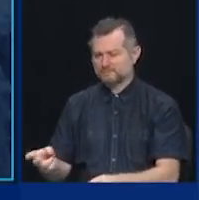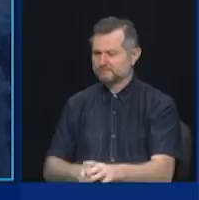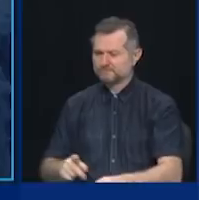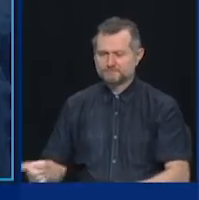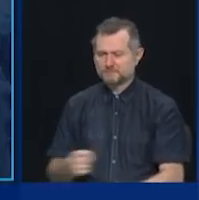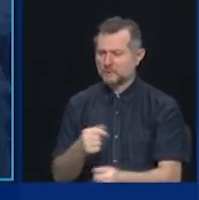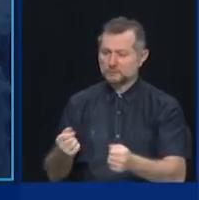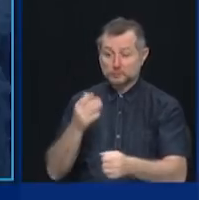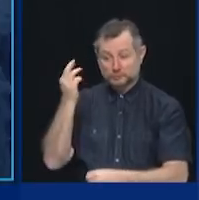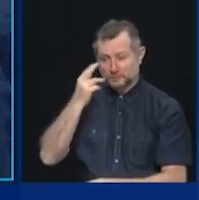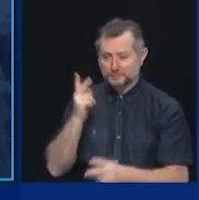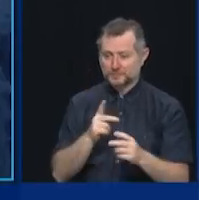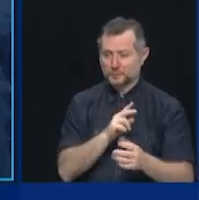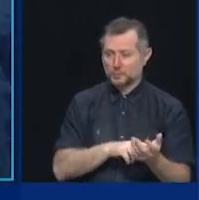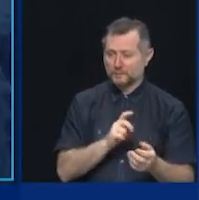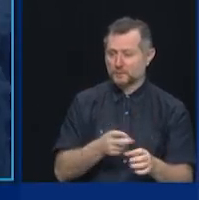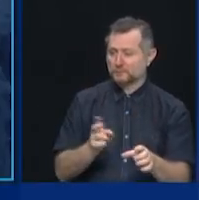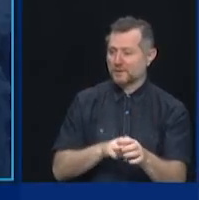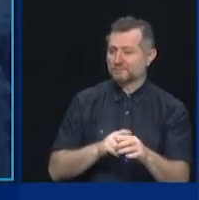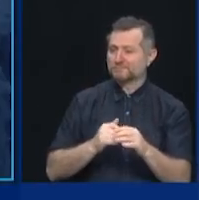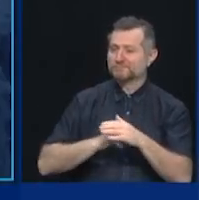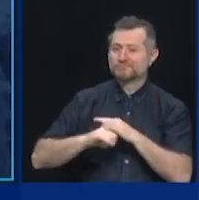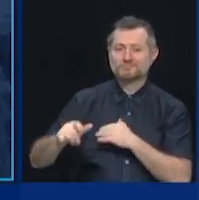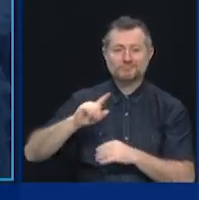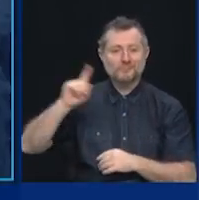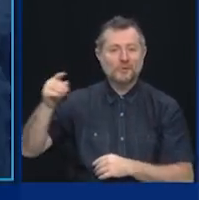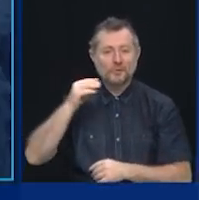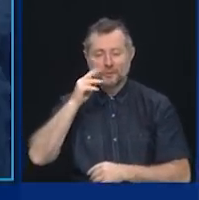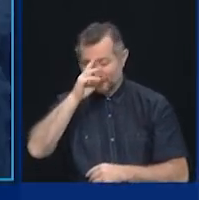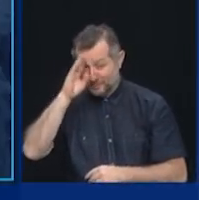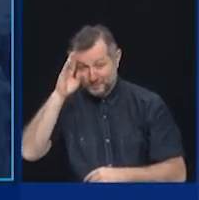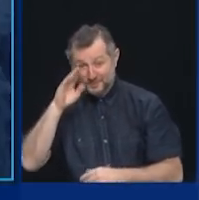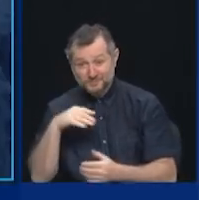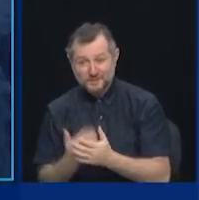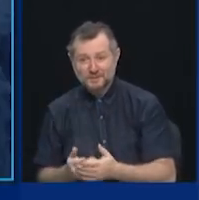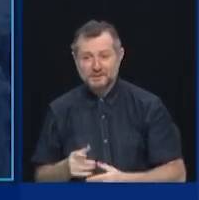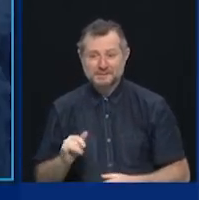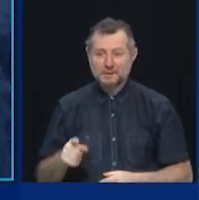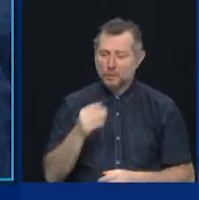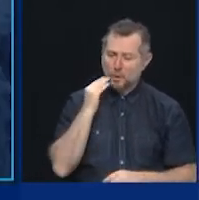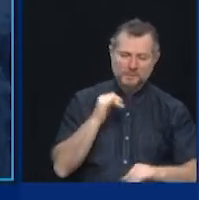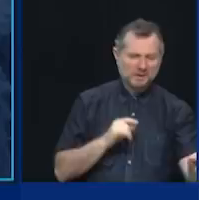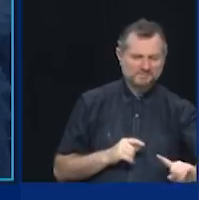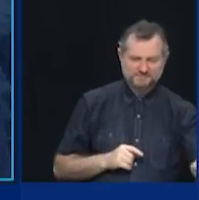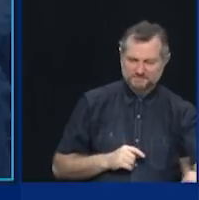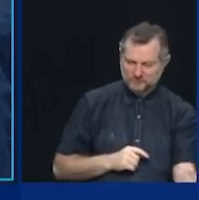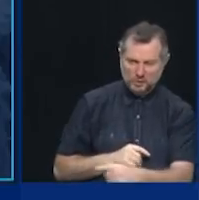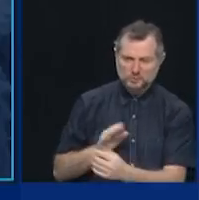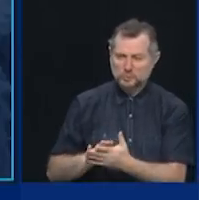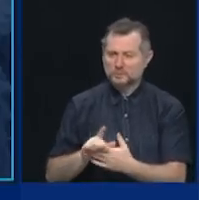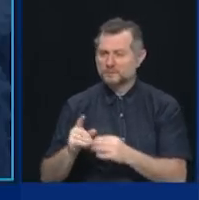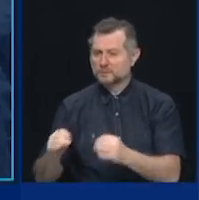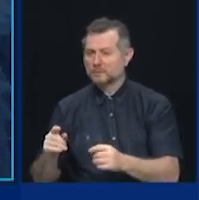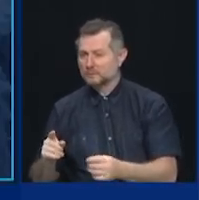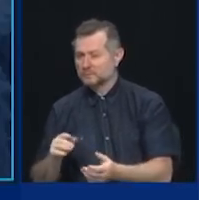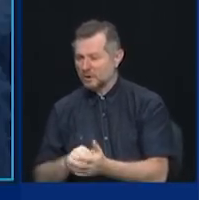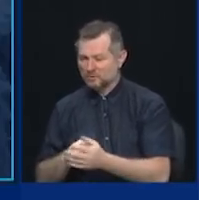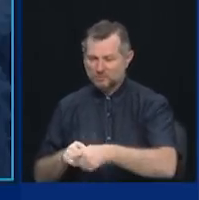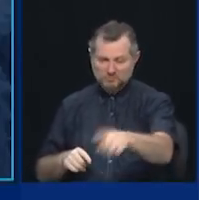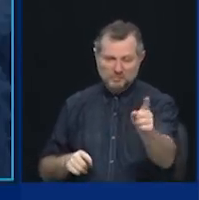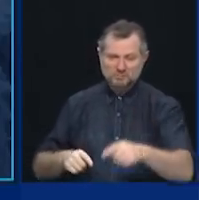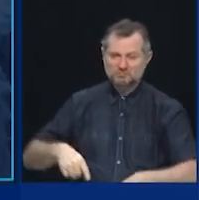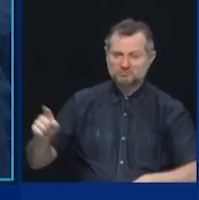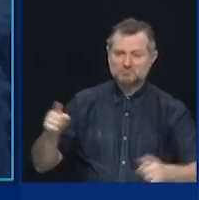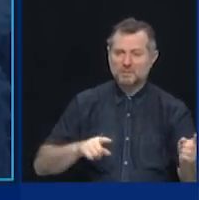the nurse can get to work. Not you, nurse, not you, doctor, not you, teacher, not you, utility worker, not you, National